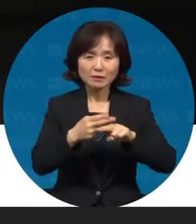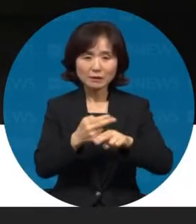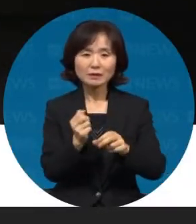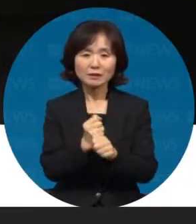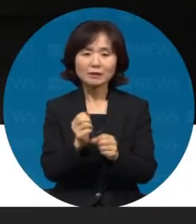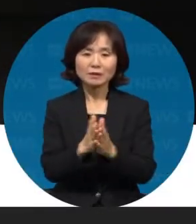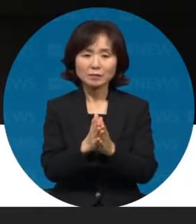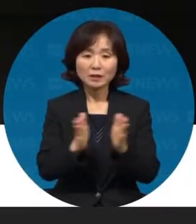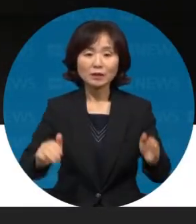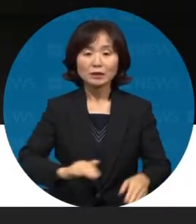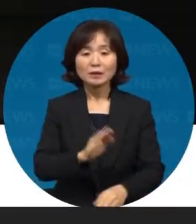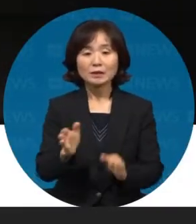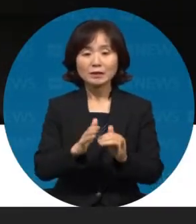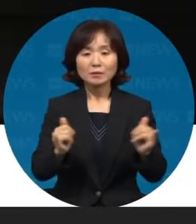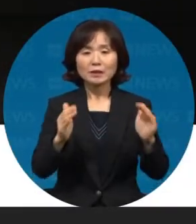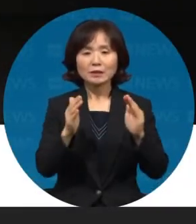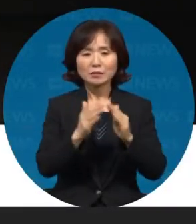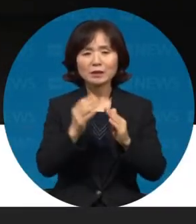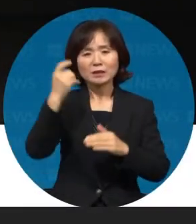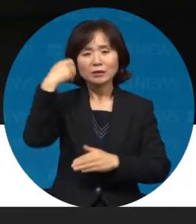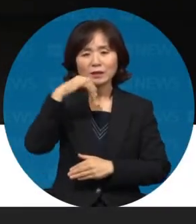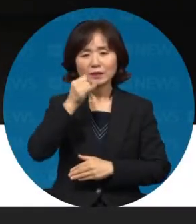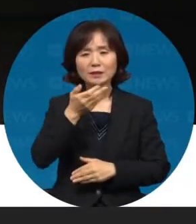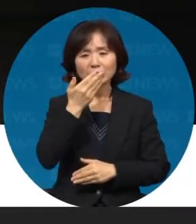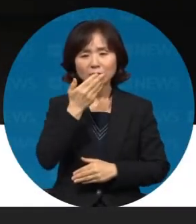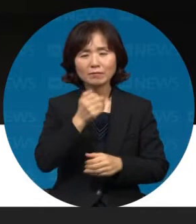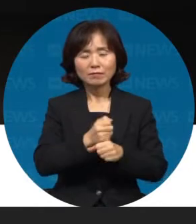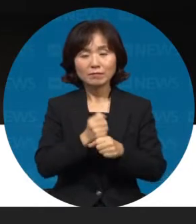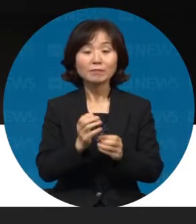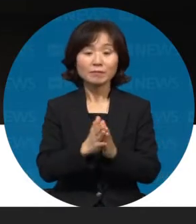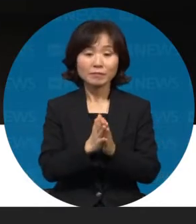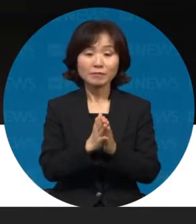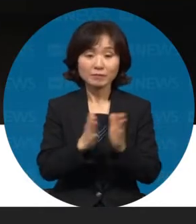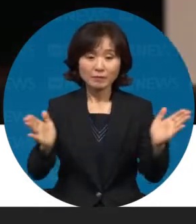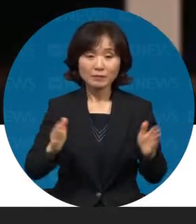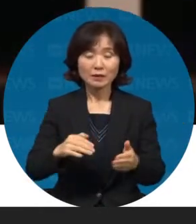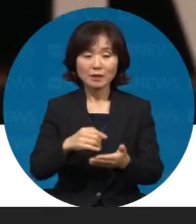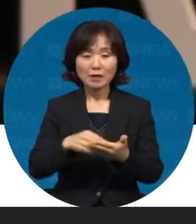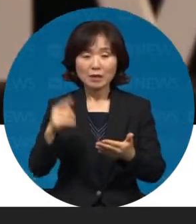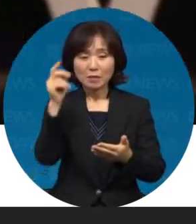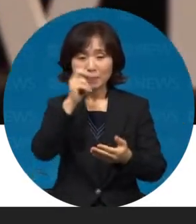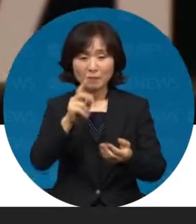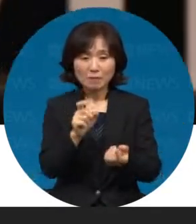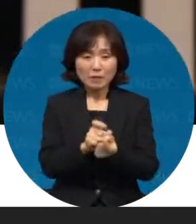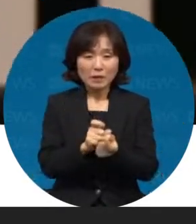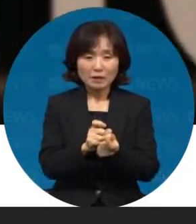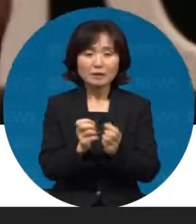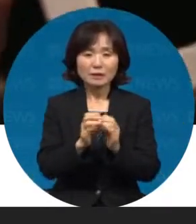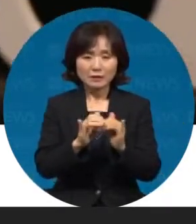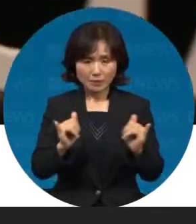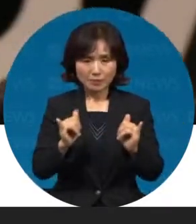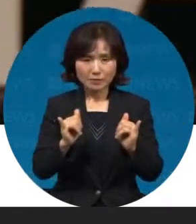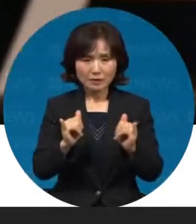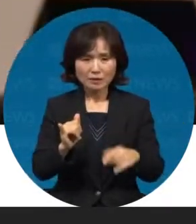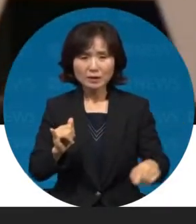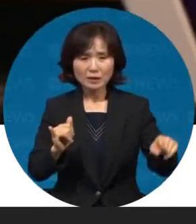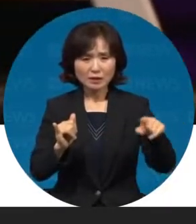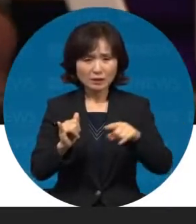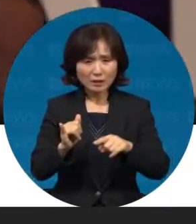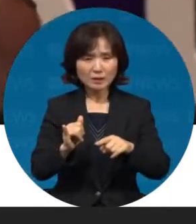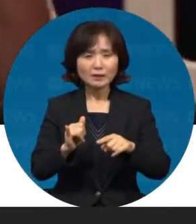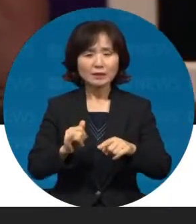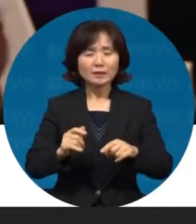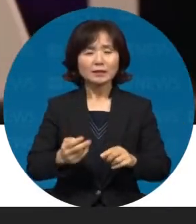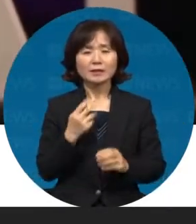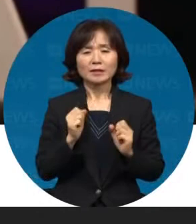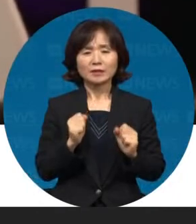began making the foods that people feel home. People in these moments, they have this urgency of feeling they are alive,